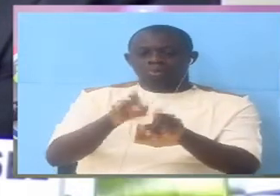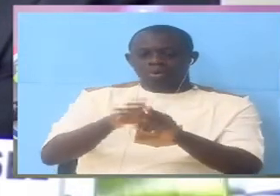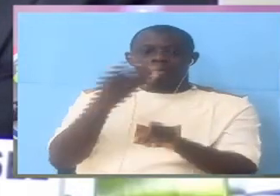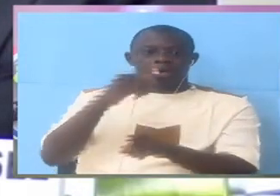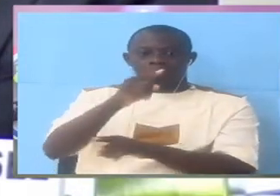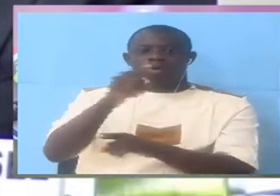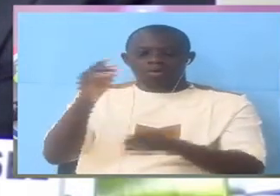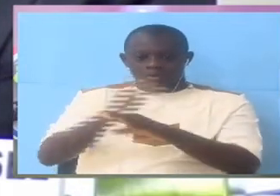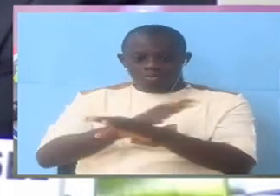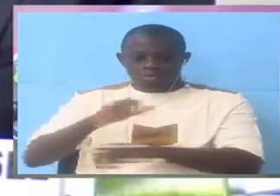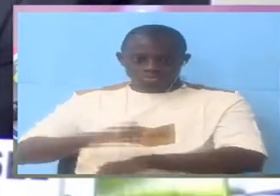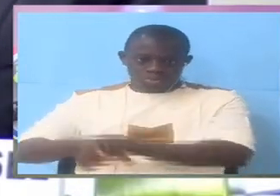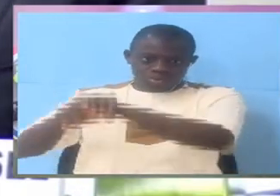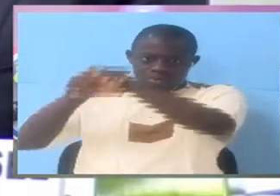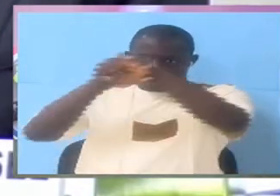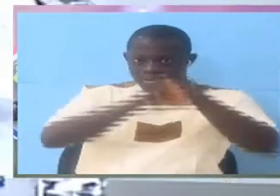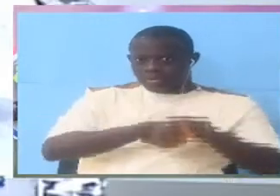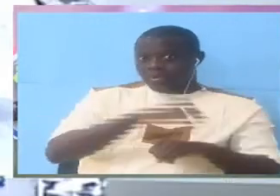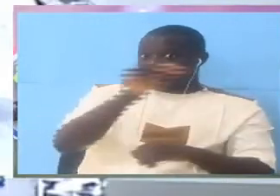you in fact did torture.